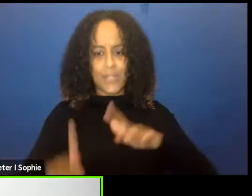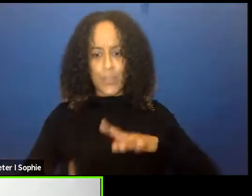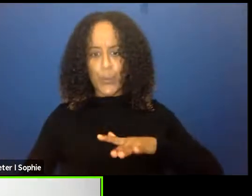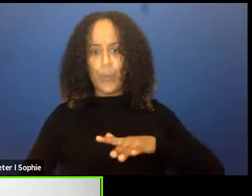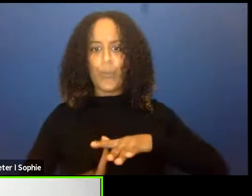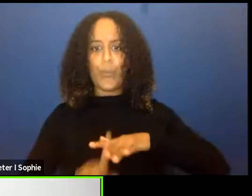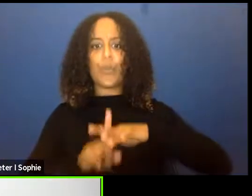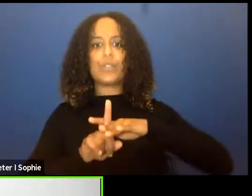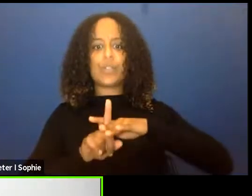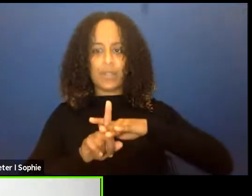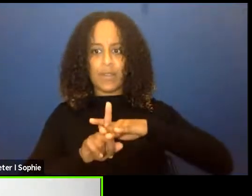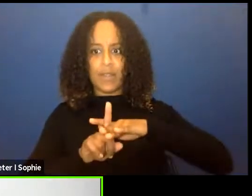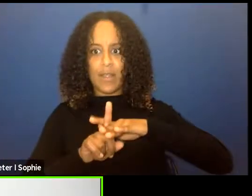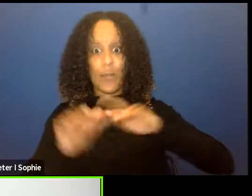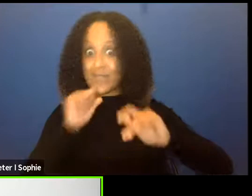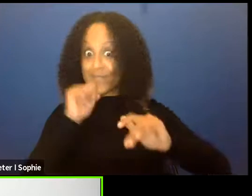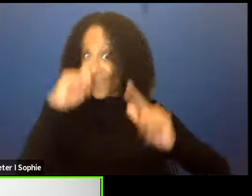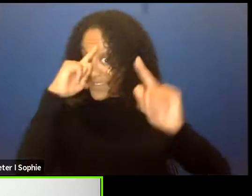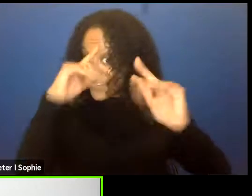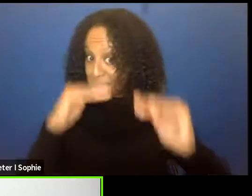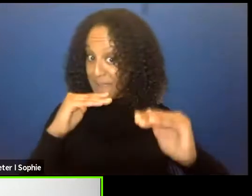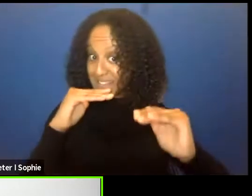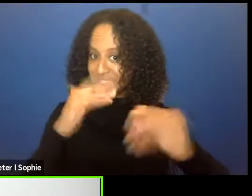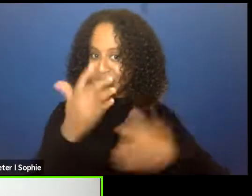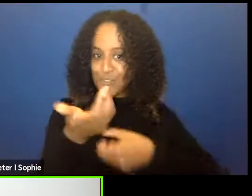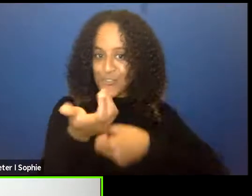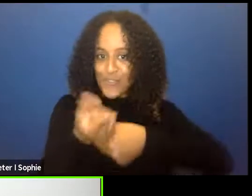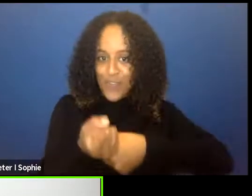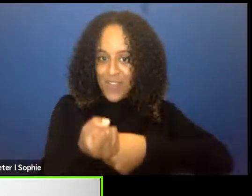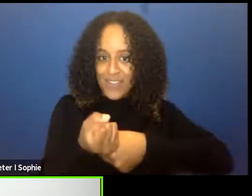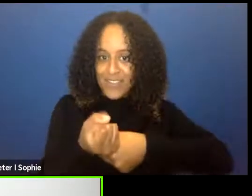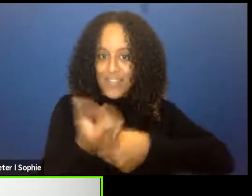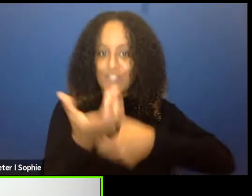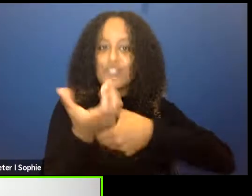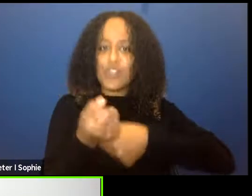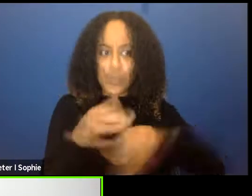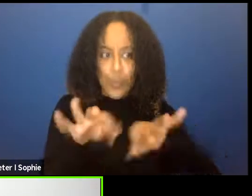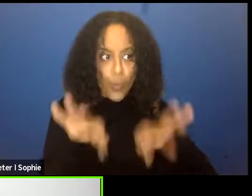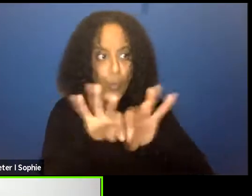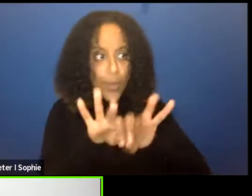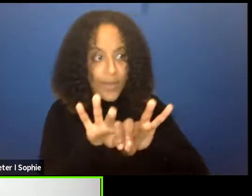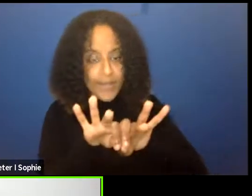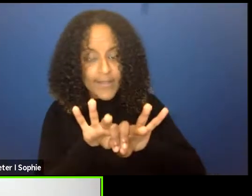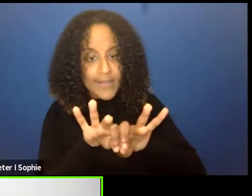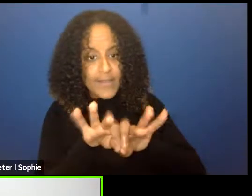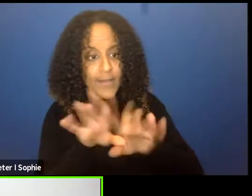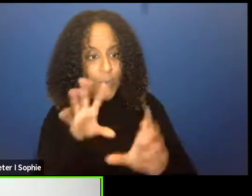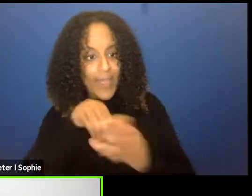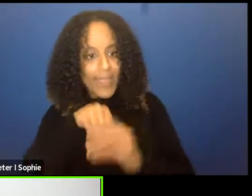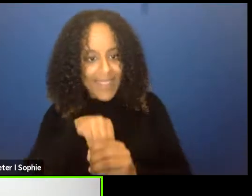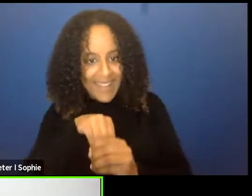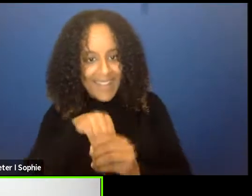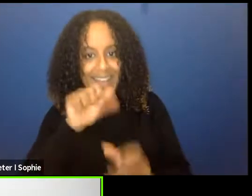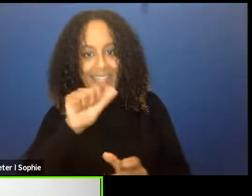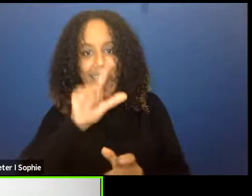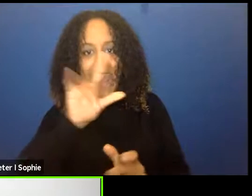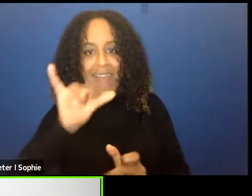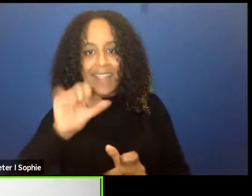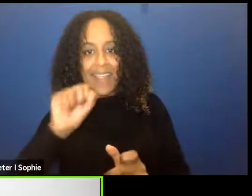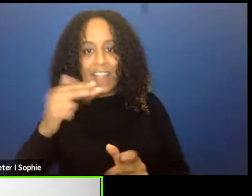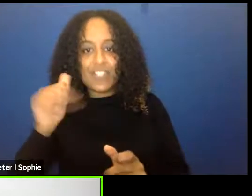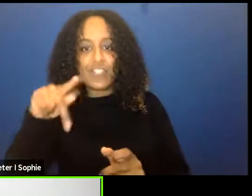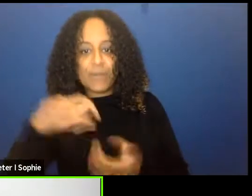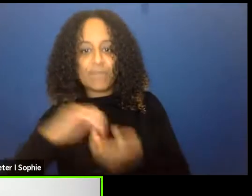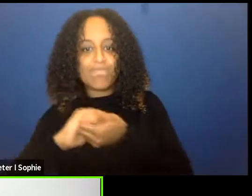really expecting is the trust and trustworthiness within allyship, that above